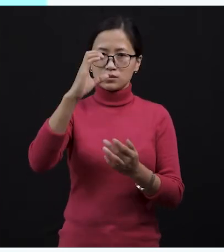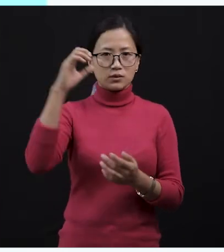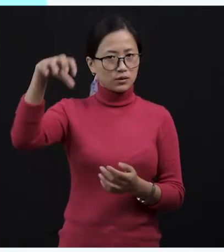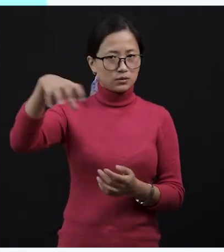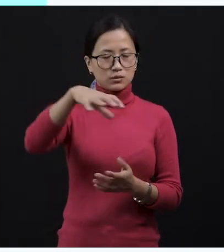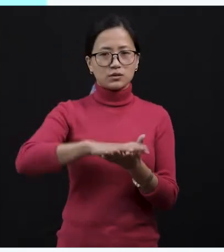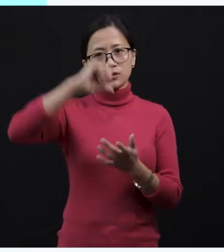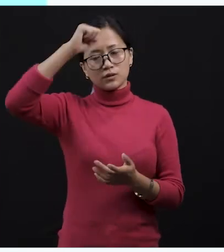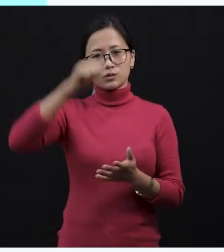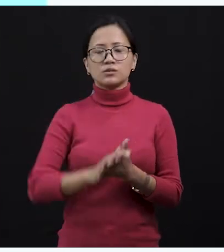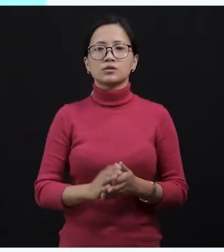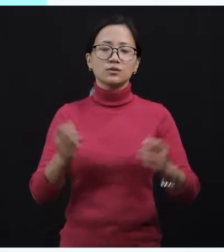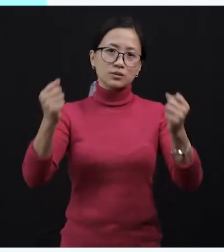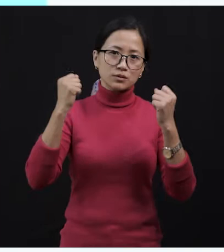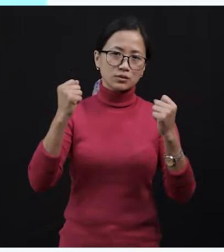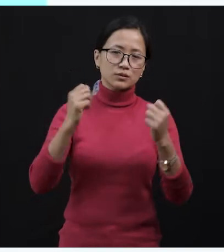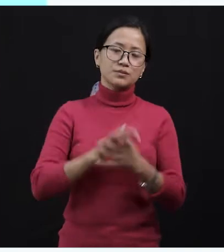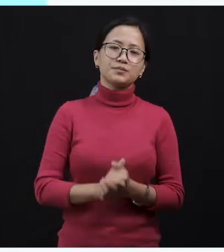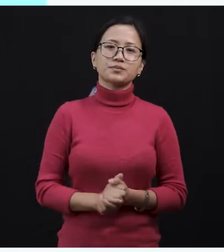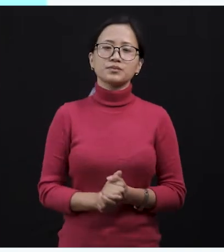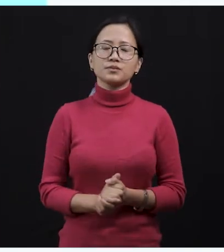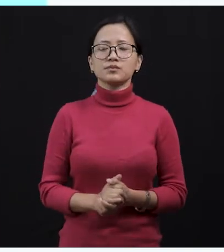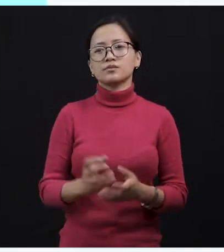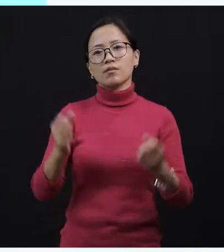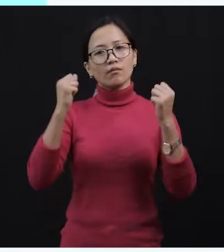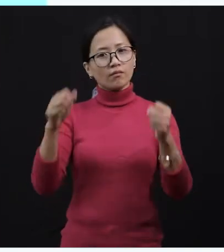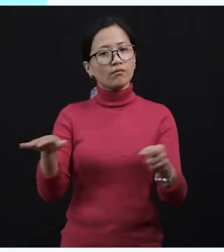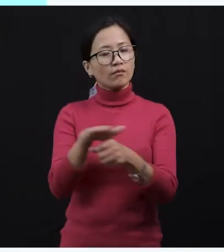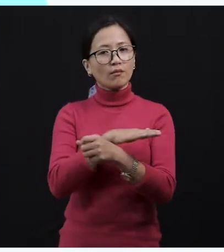our India strong, powerful,